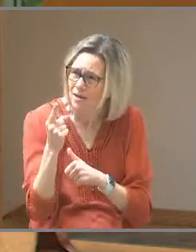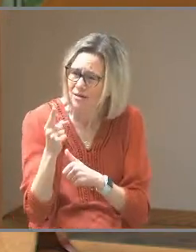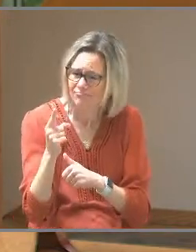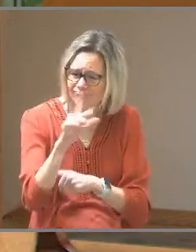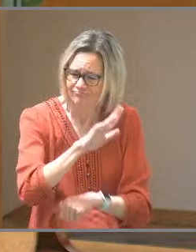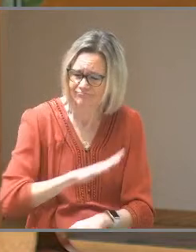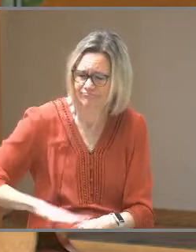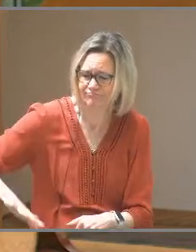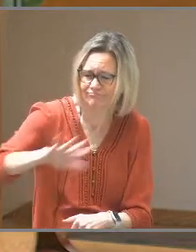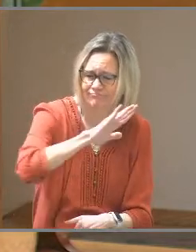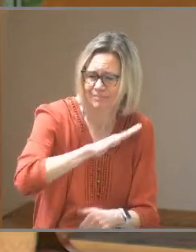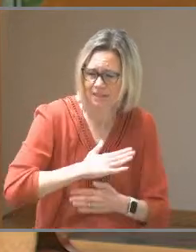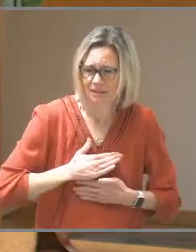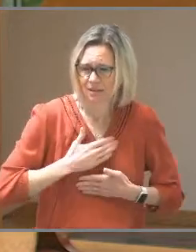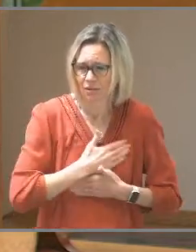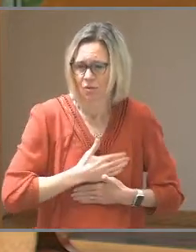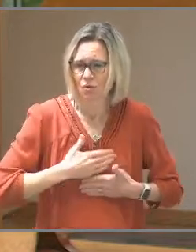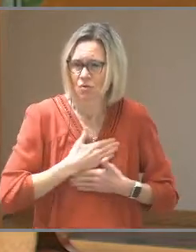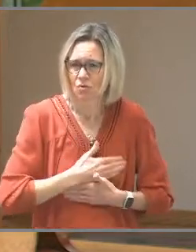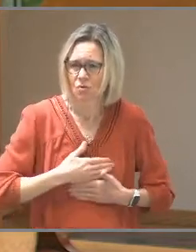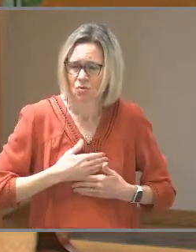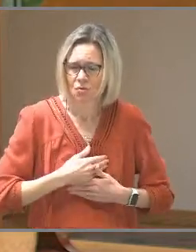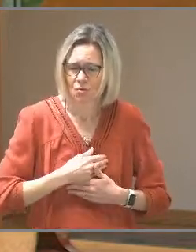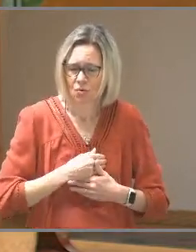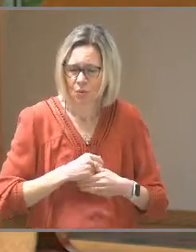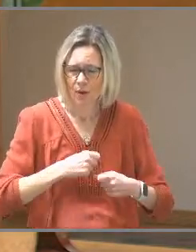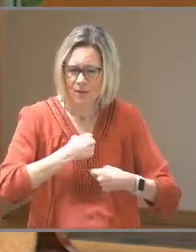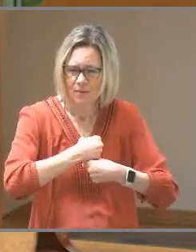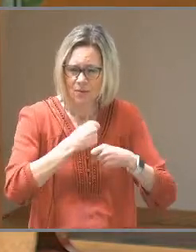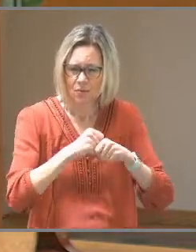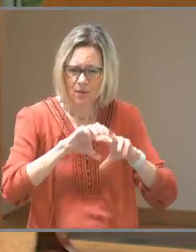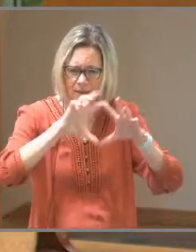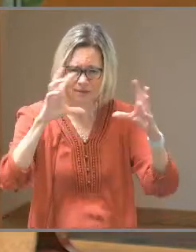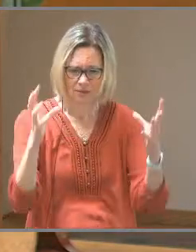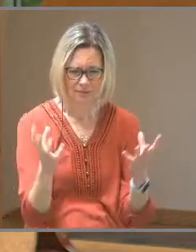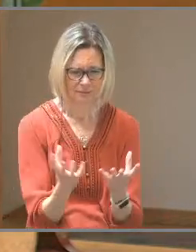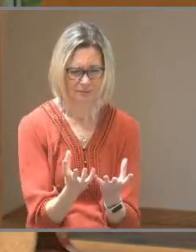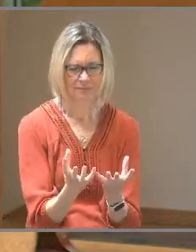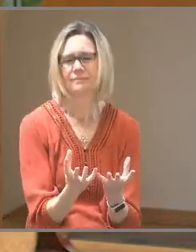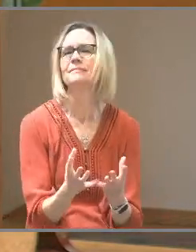can enjoy the creation that you have entrusted us. In